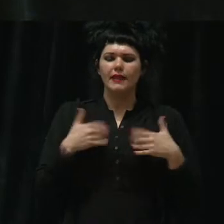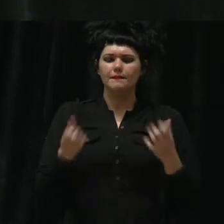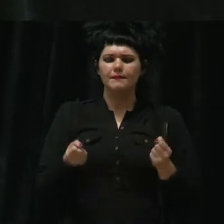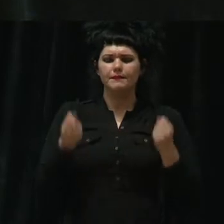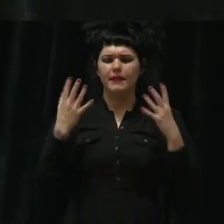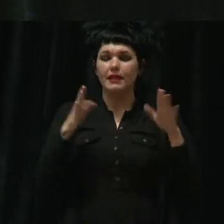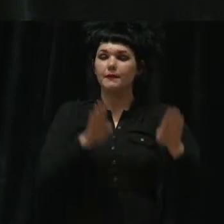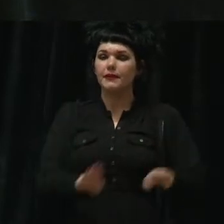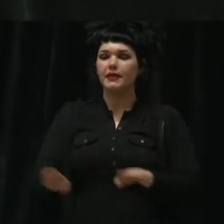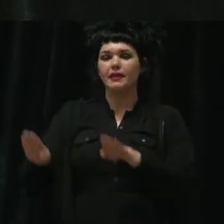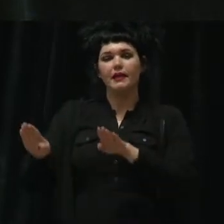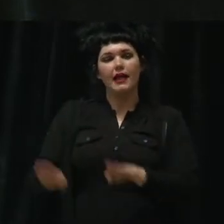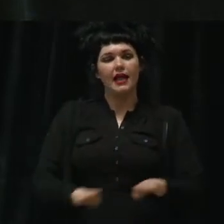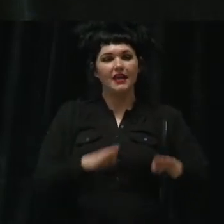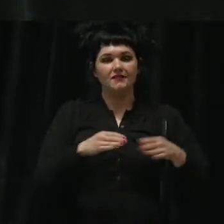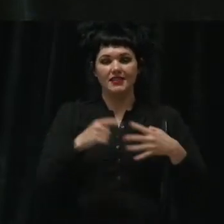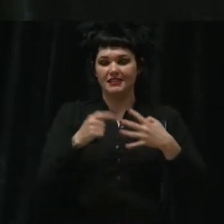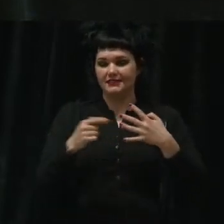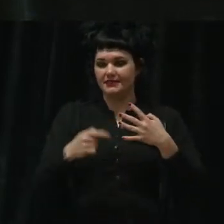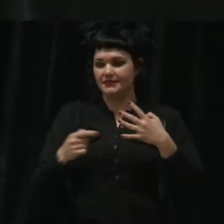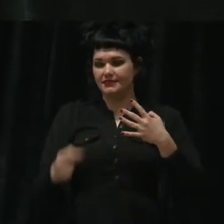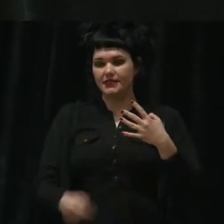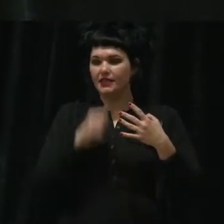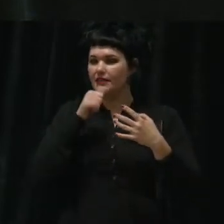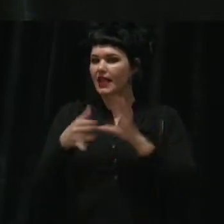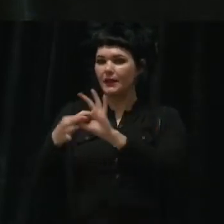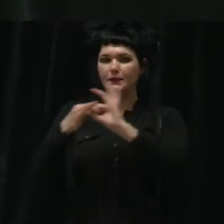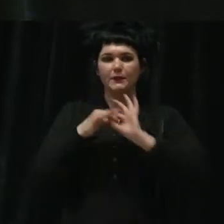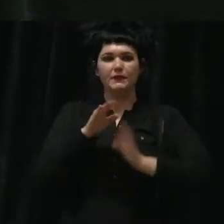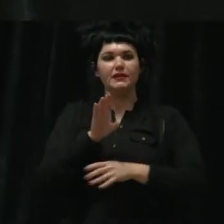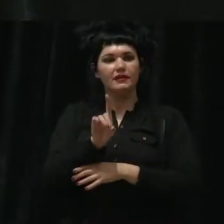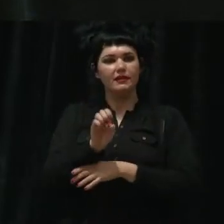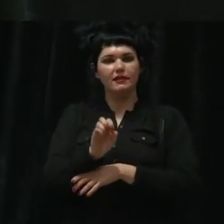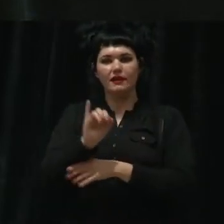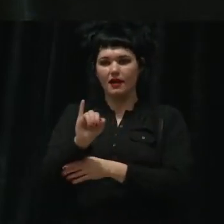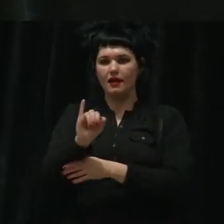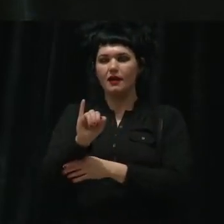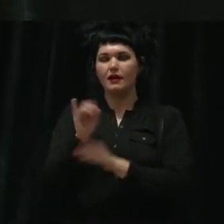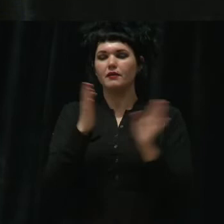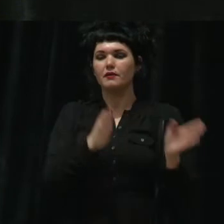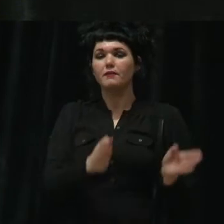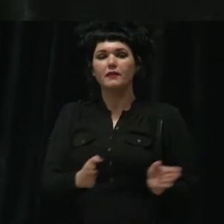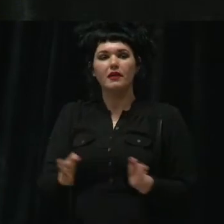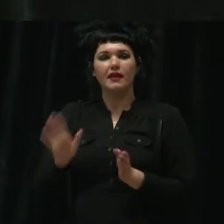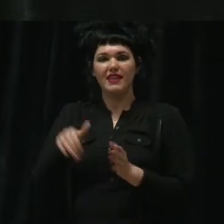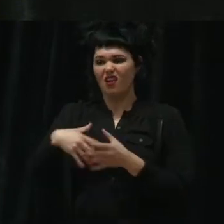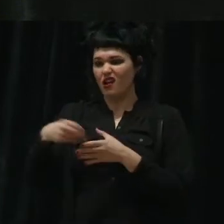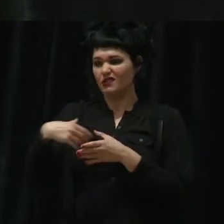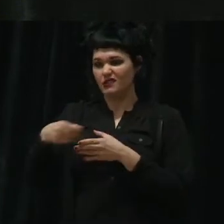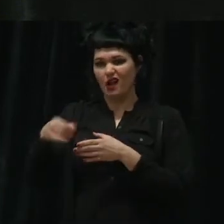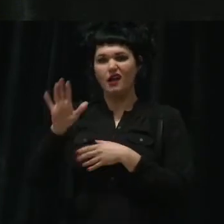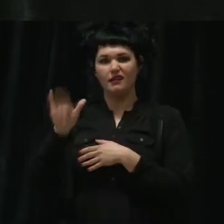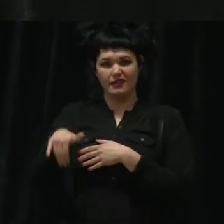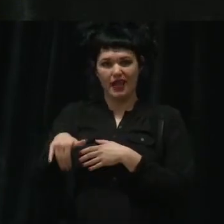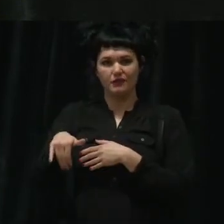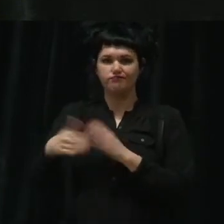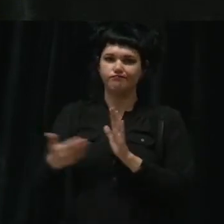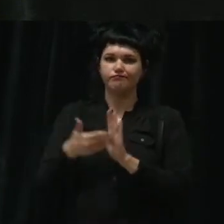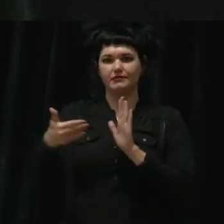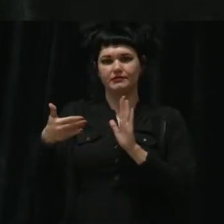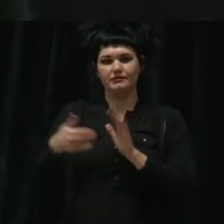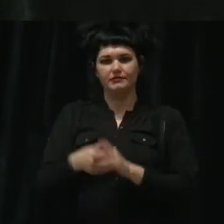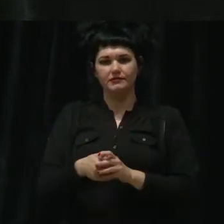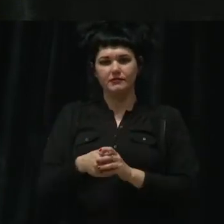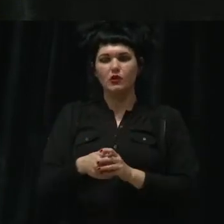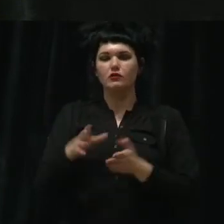behaviors that have nothing to do with the DEI plan that are outside of the student code of conduct for which there are a set